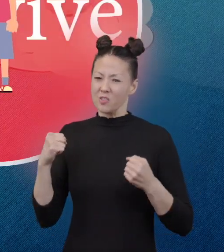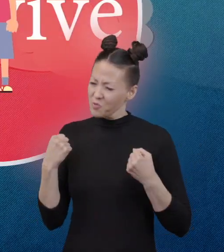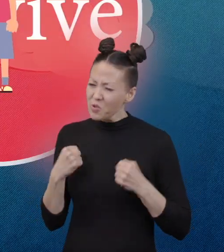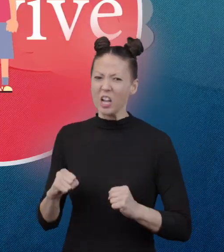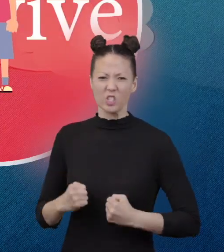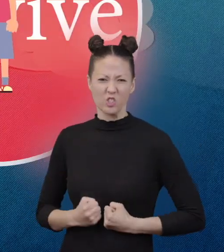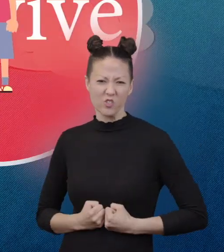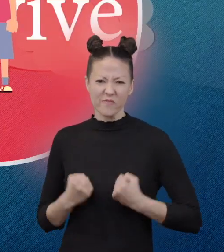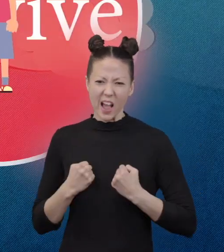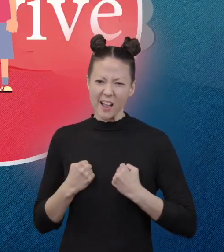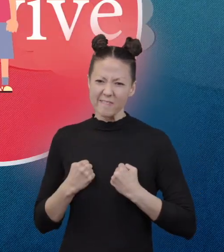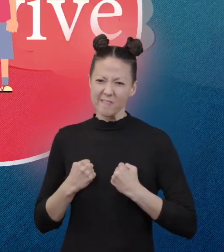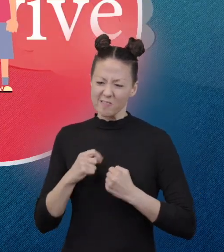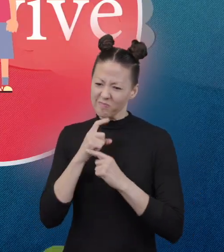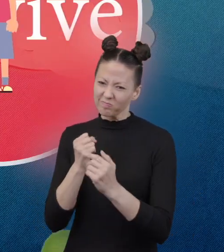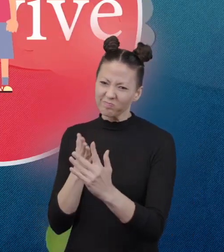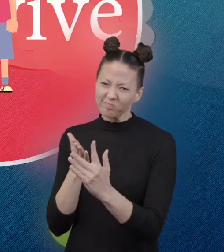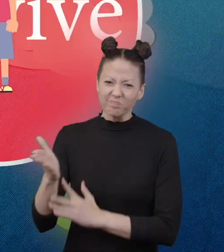to survive.